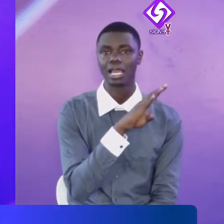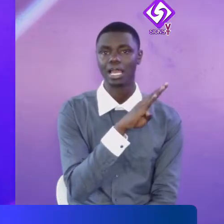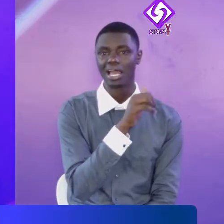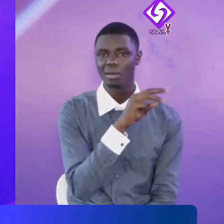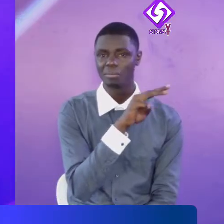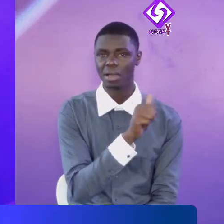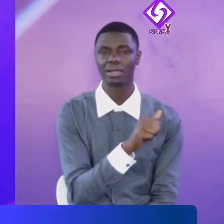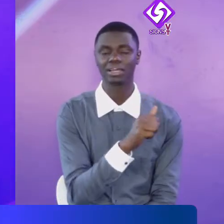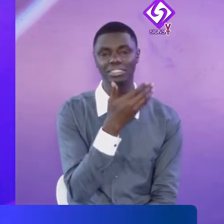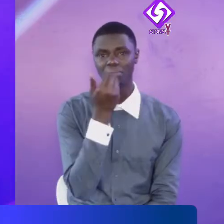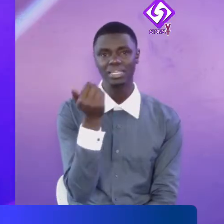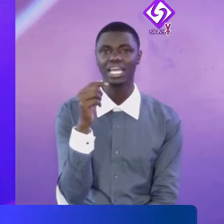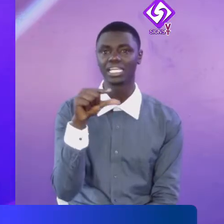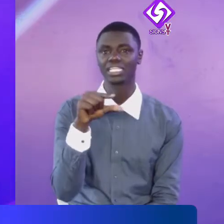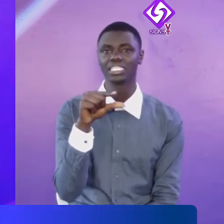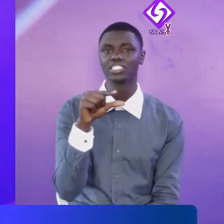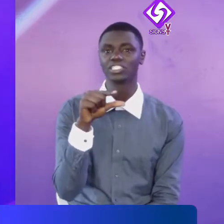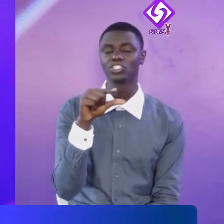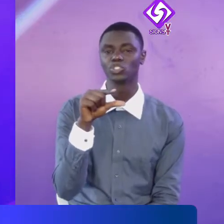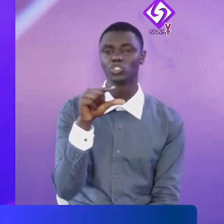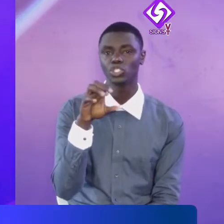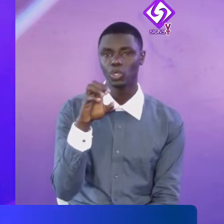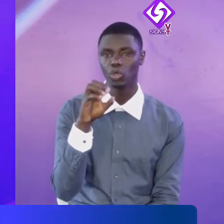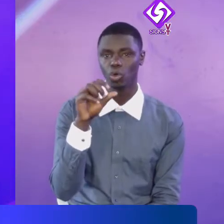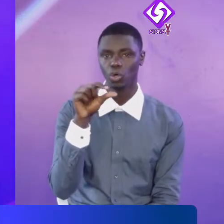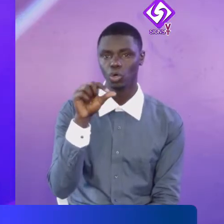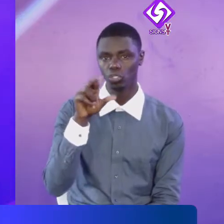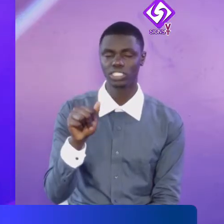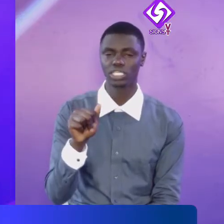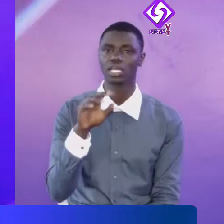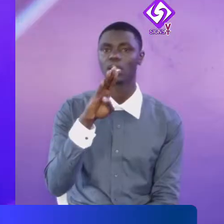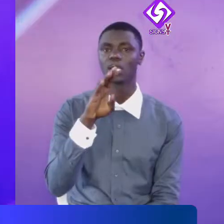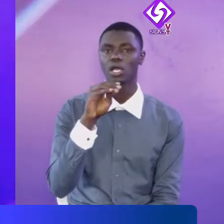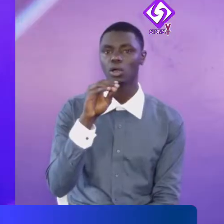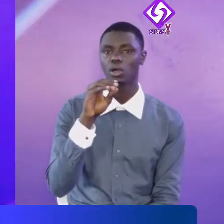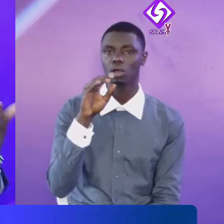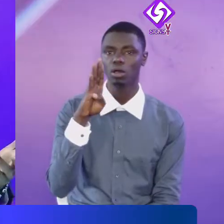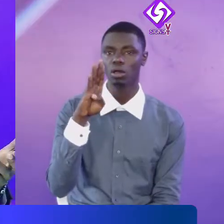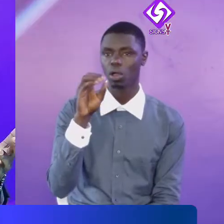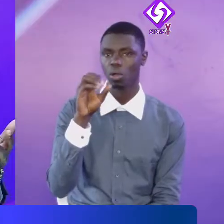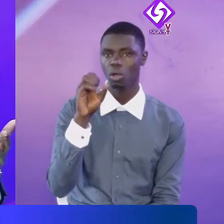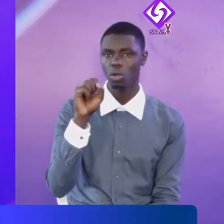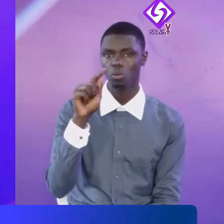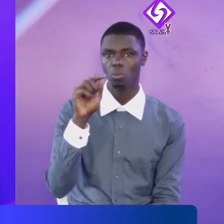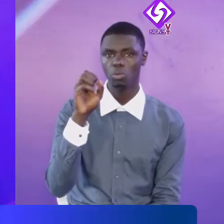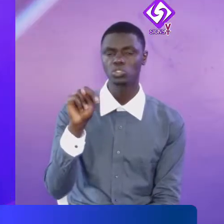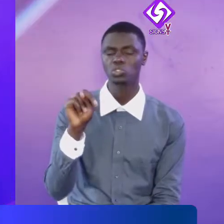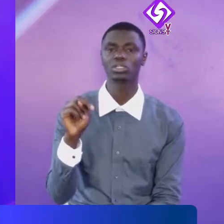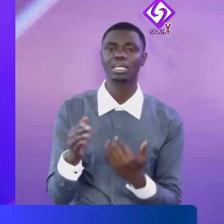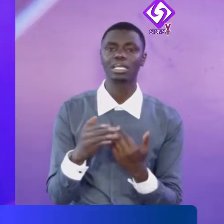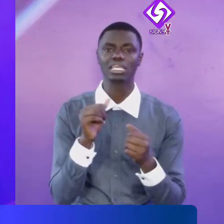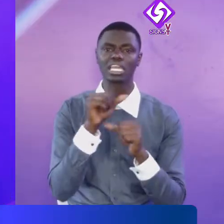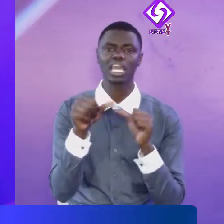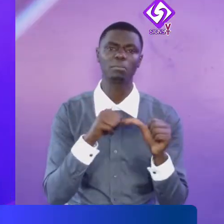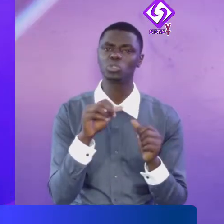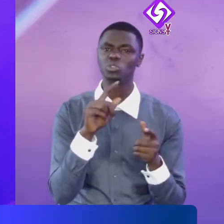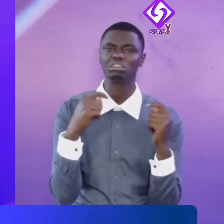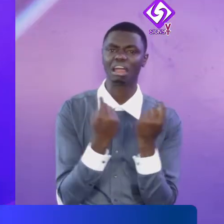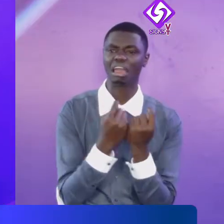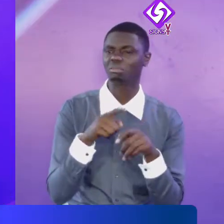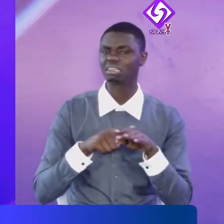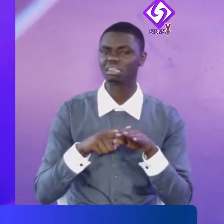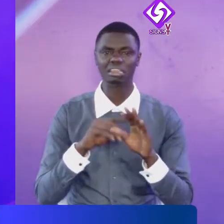better. Georgia, those are very more friendly states. Boston is more elite, so people don't care about your tribe. They just care about what you believe, don't care about your